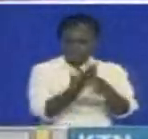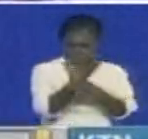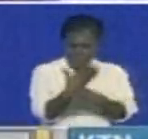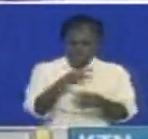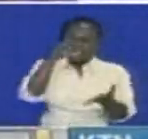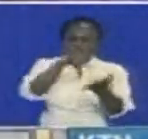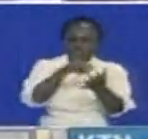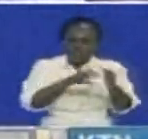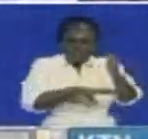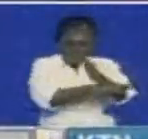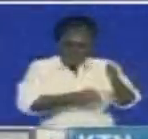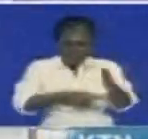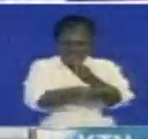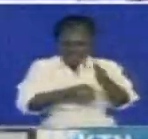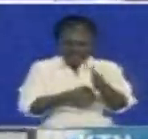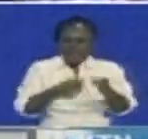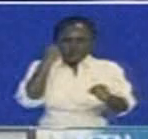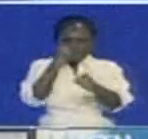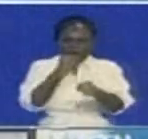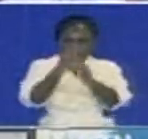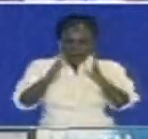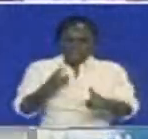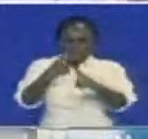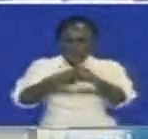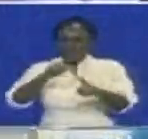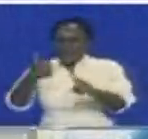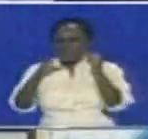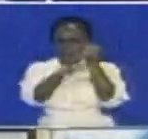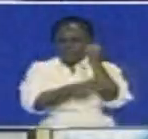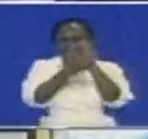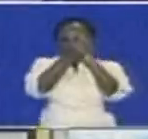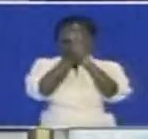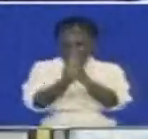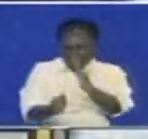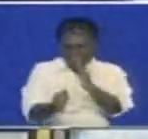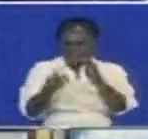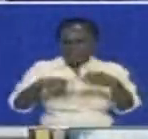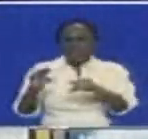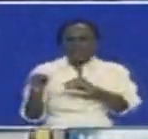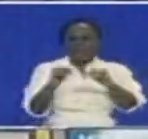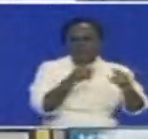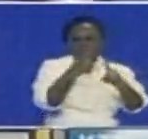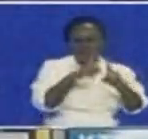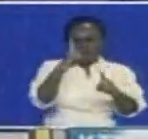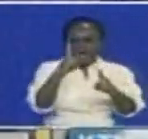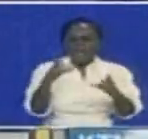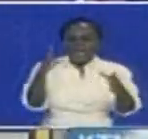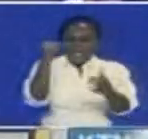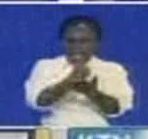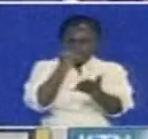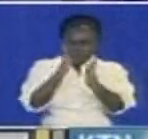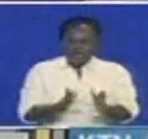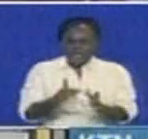of poaching witnessed in various sectors of the economy as skilled workers who are in high demand move from one employer to another in search of